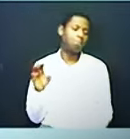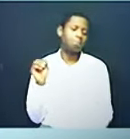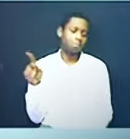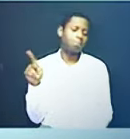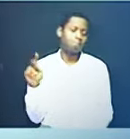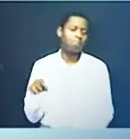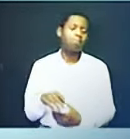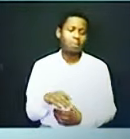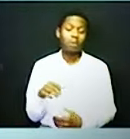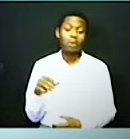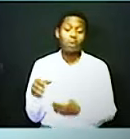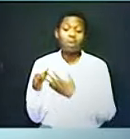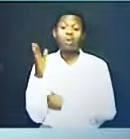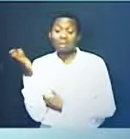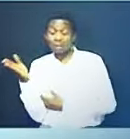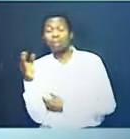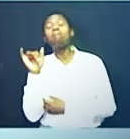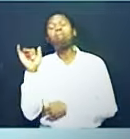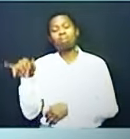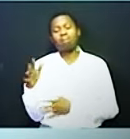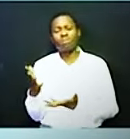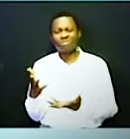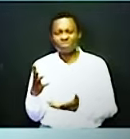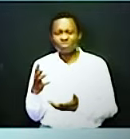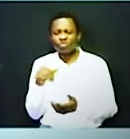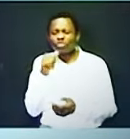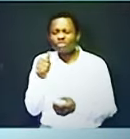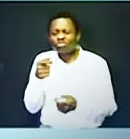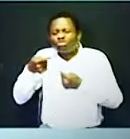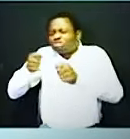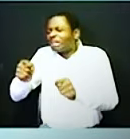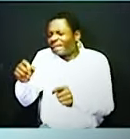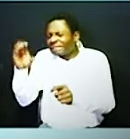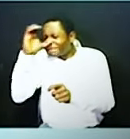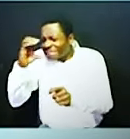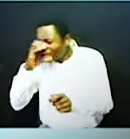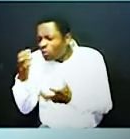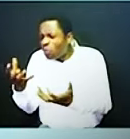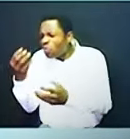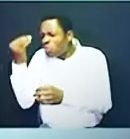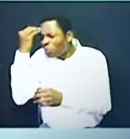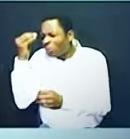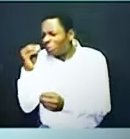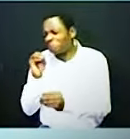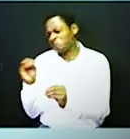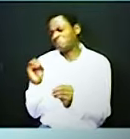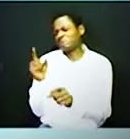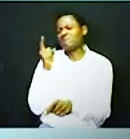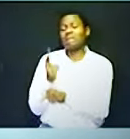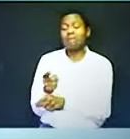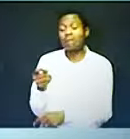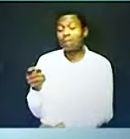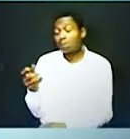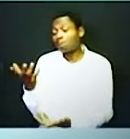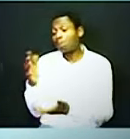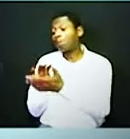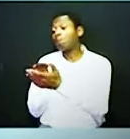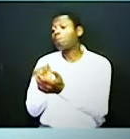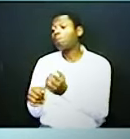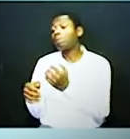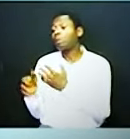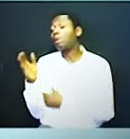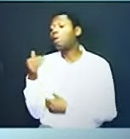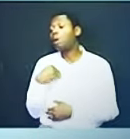See, this notion about God is varied, but they who hold them have